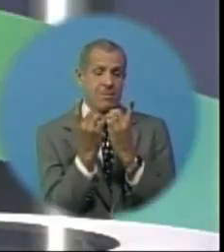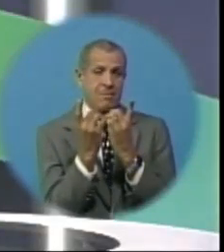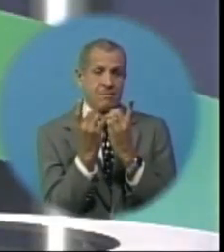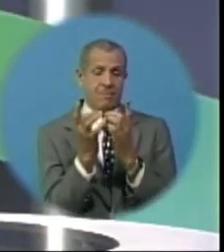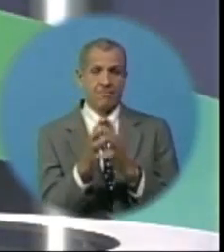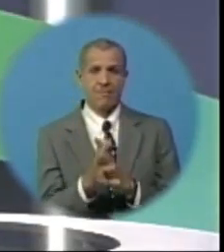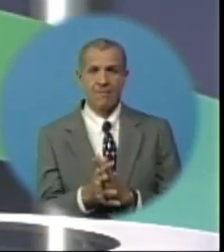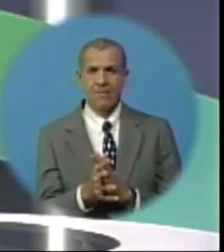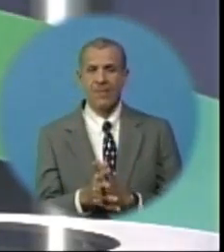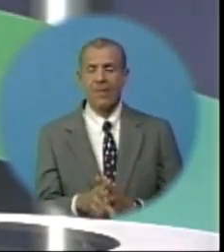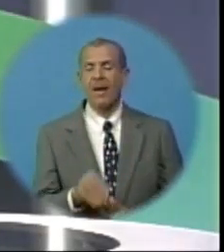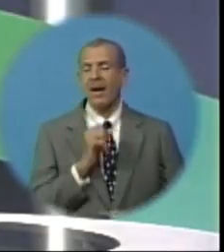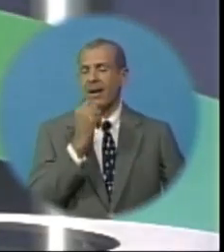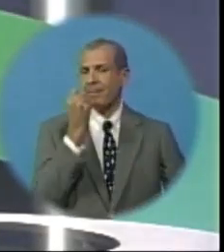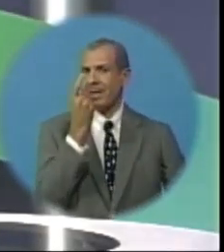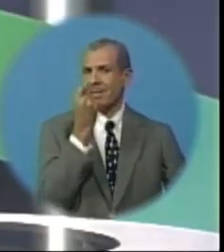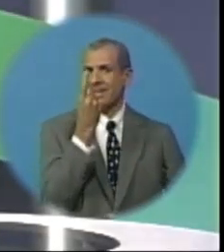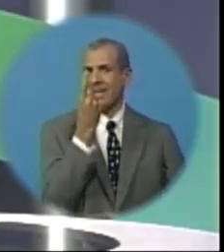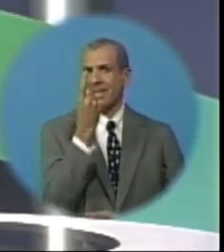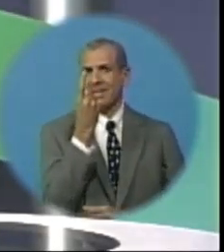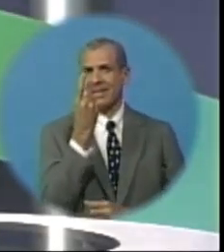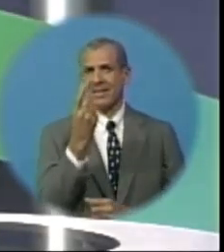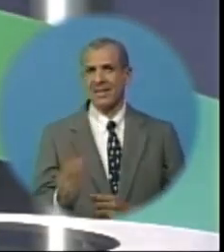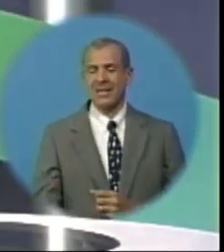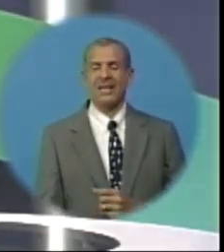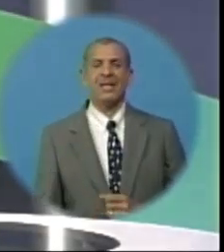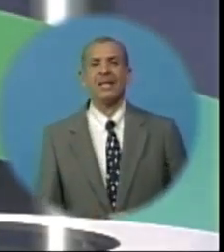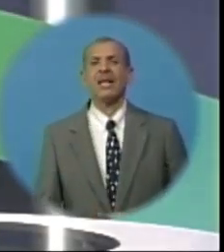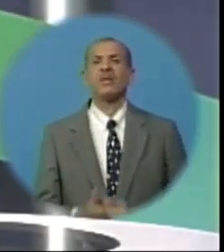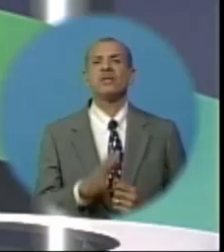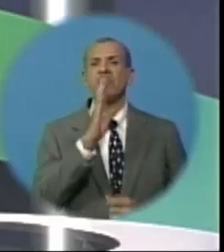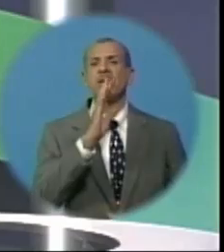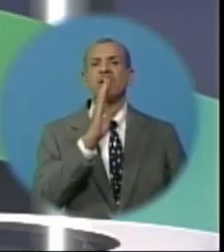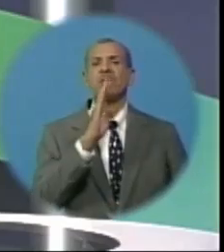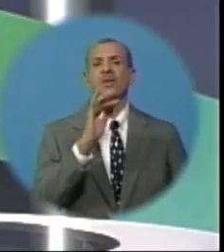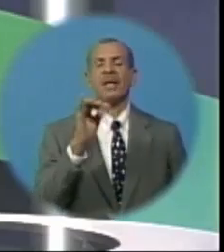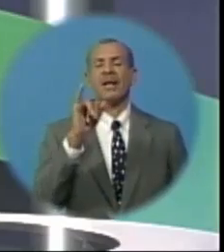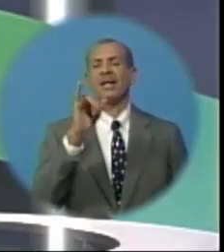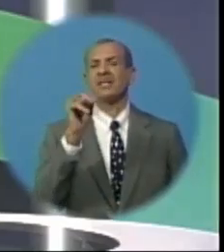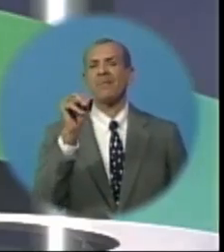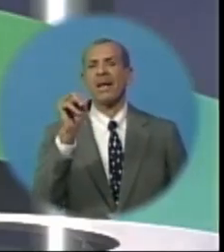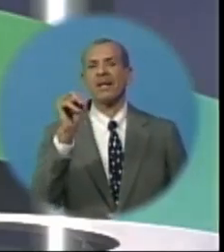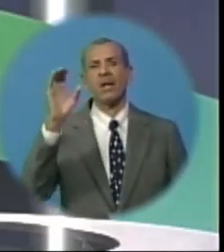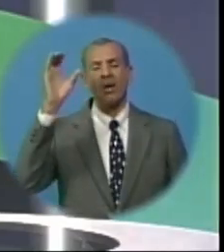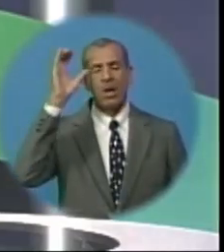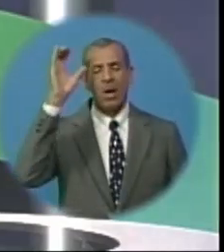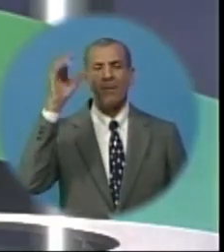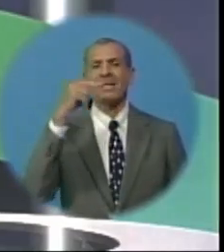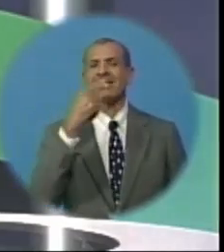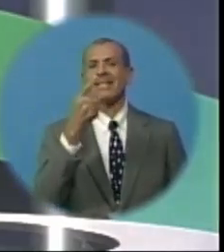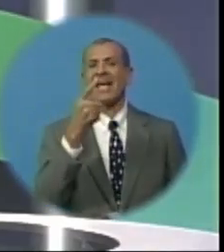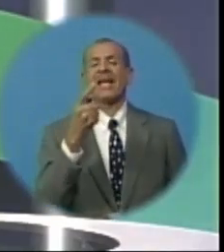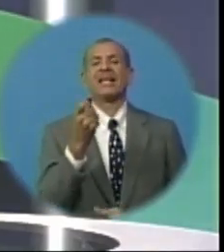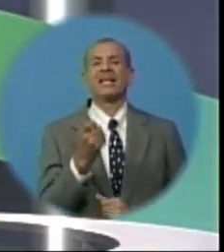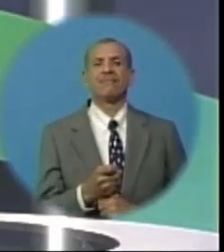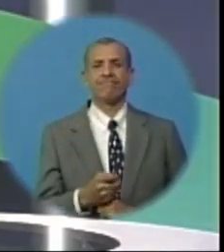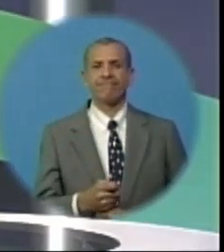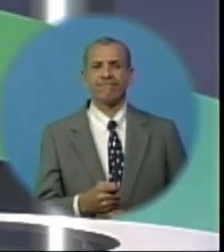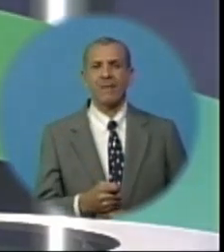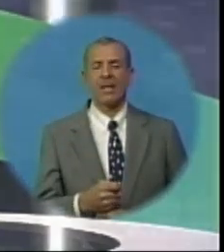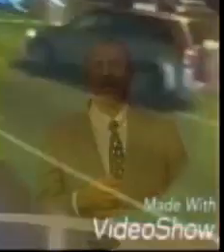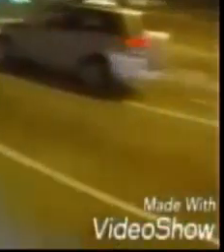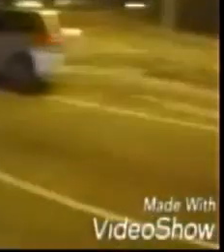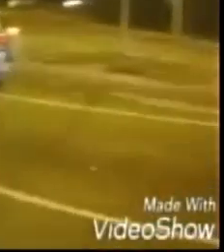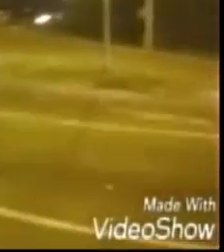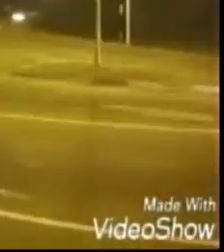Well, Shane, I am understanding, I was speaking to Inspector Cobbler moments before we came on the set, and he said to me that the